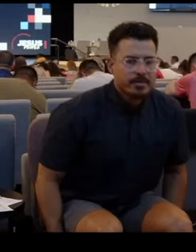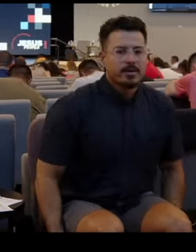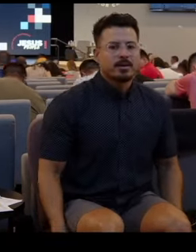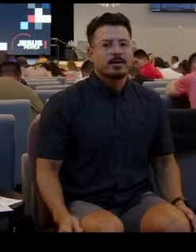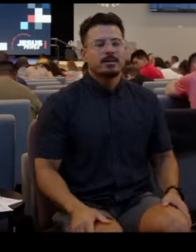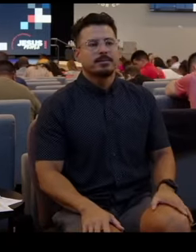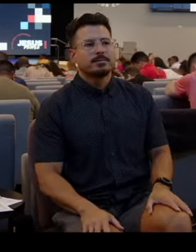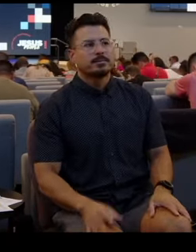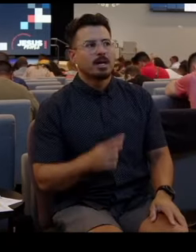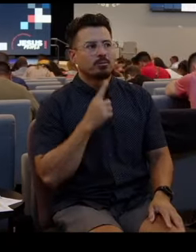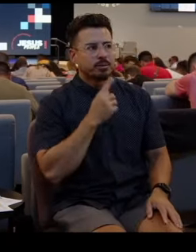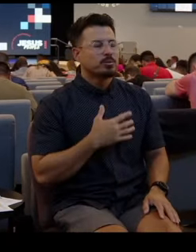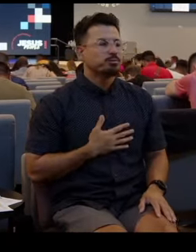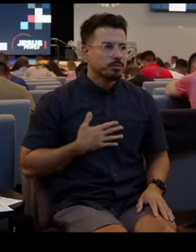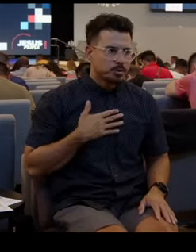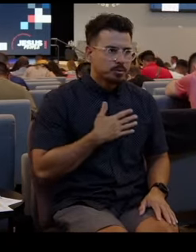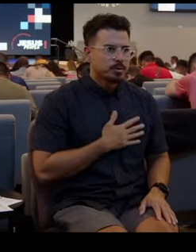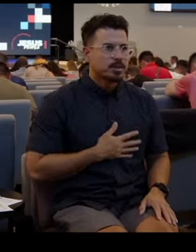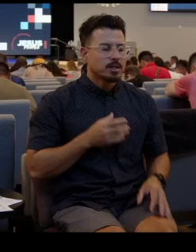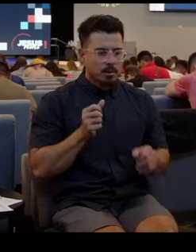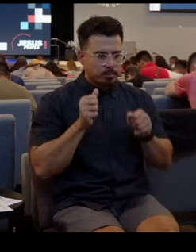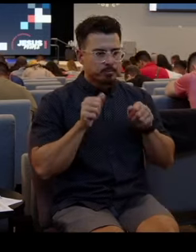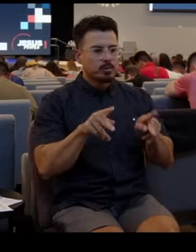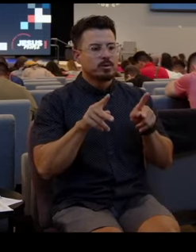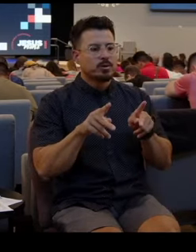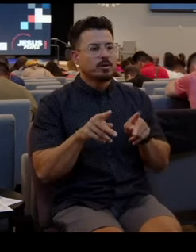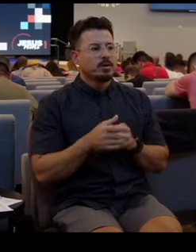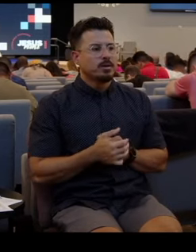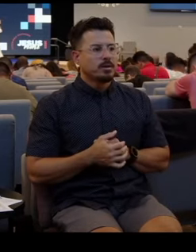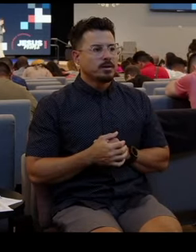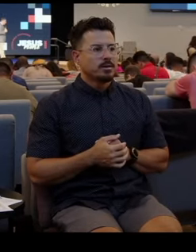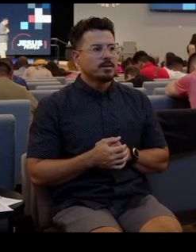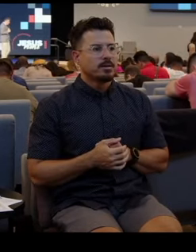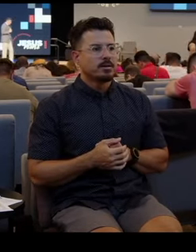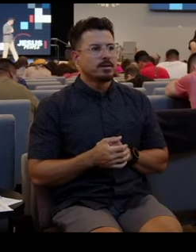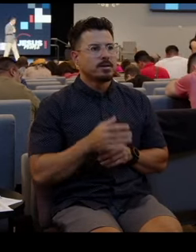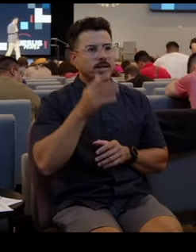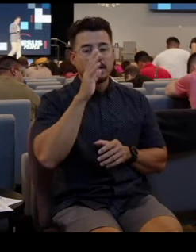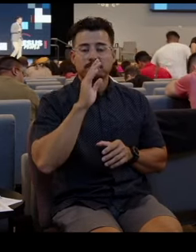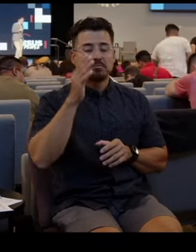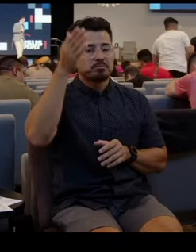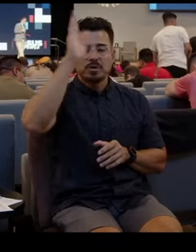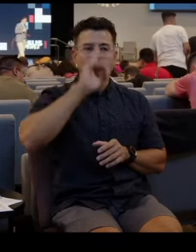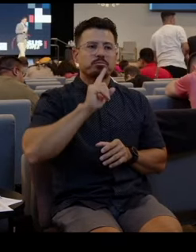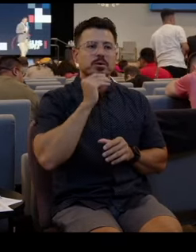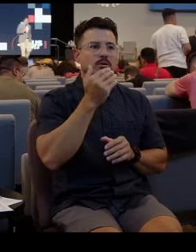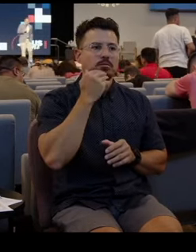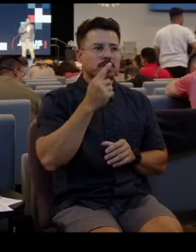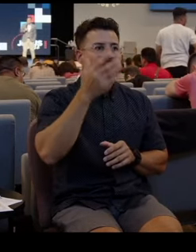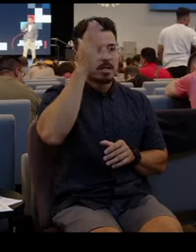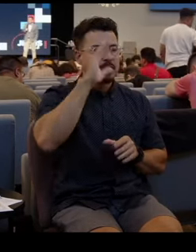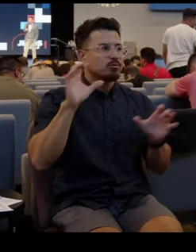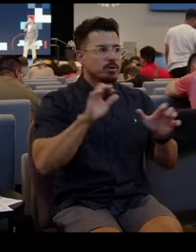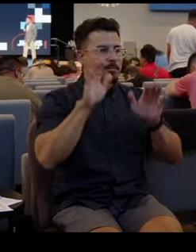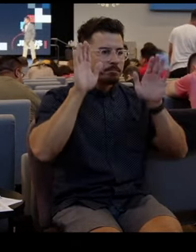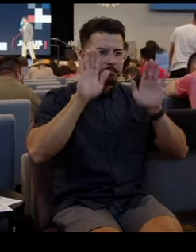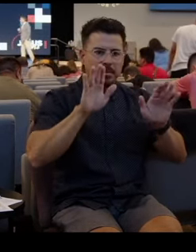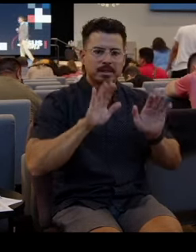I appreciate the opportunity. God is good. God has done amazing things.